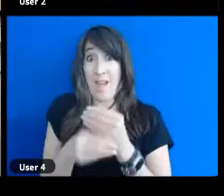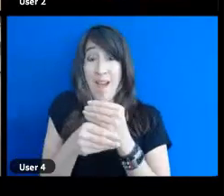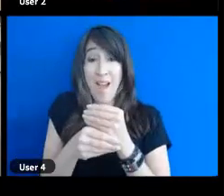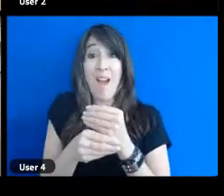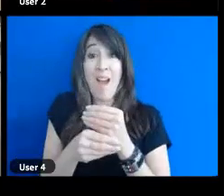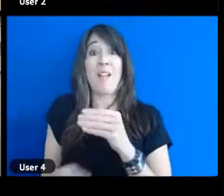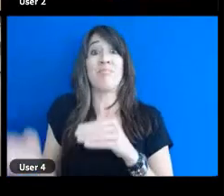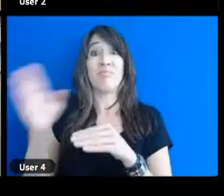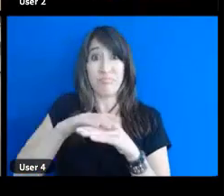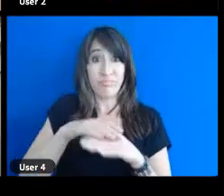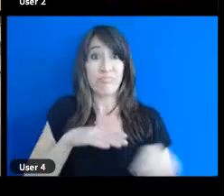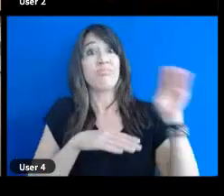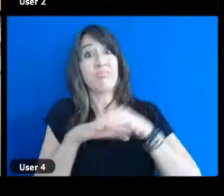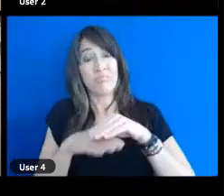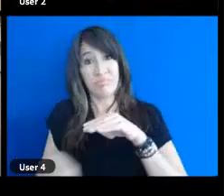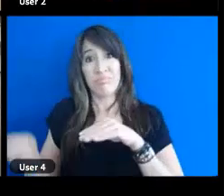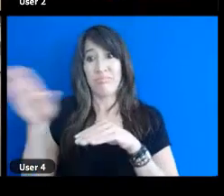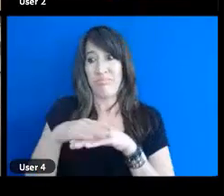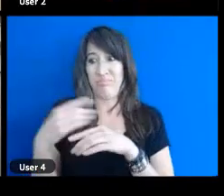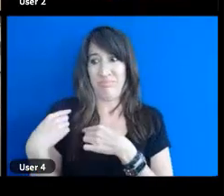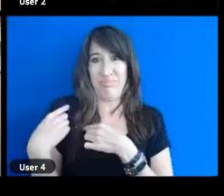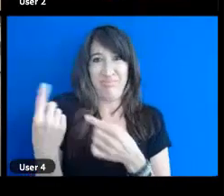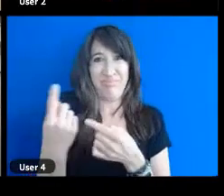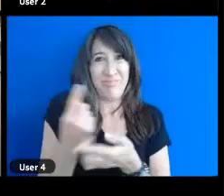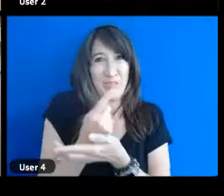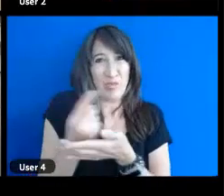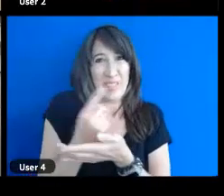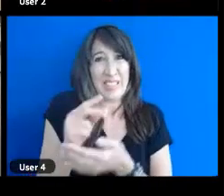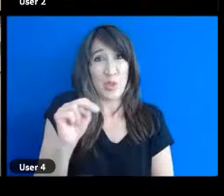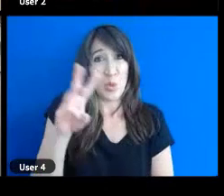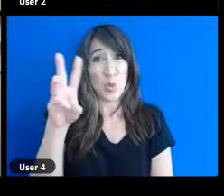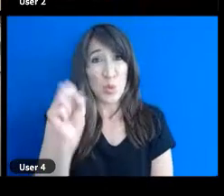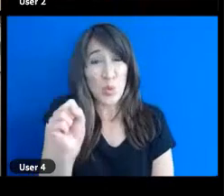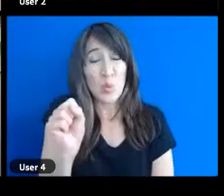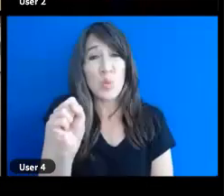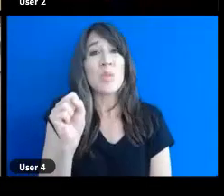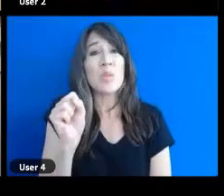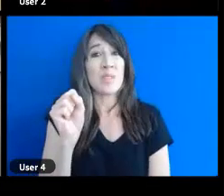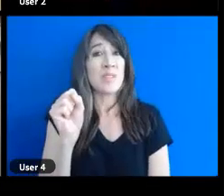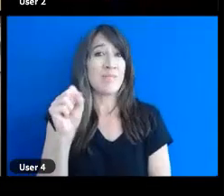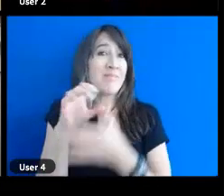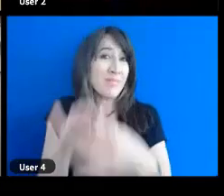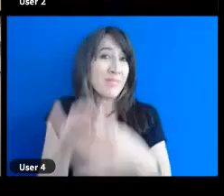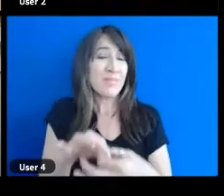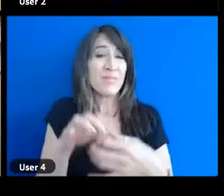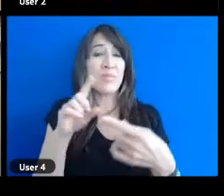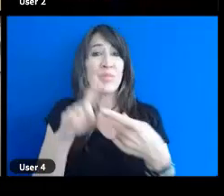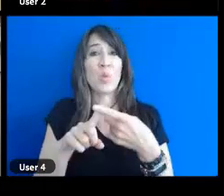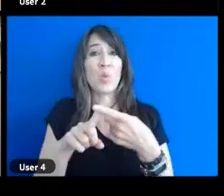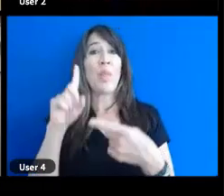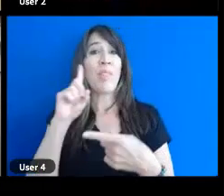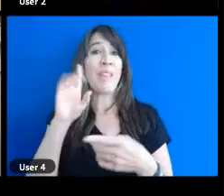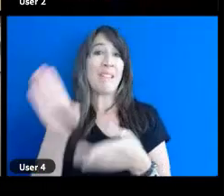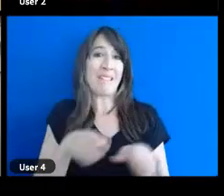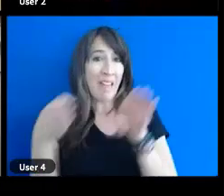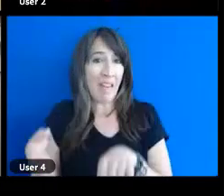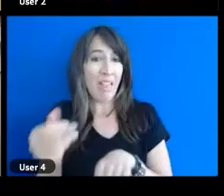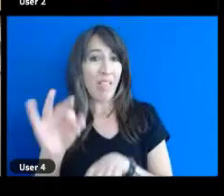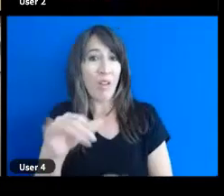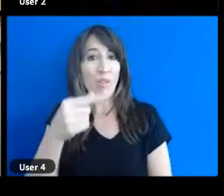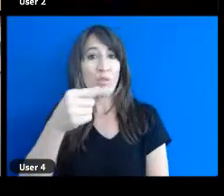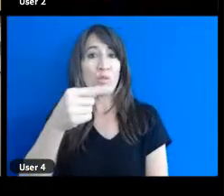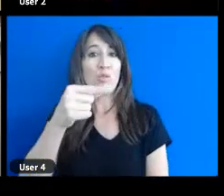when you add on top of that all of the things that we've been seeing in the news in the past week or so, include in regards to